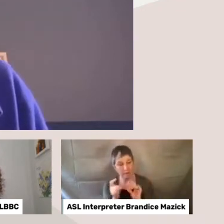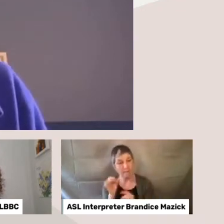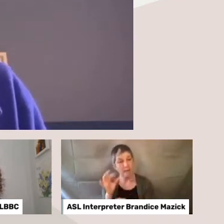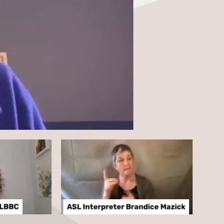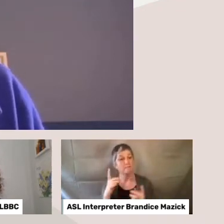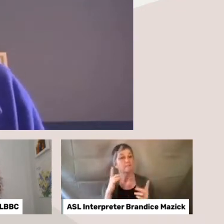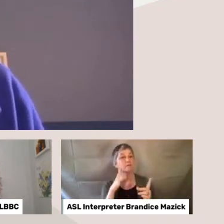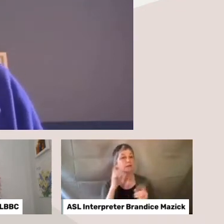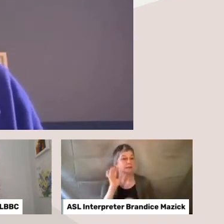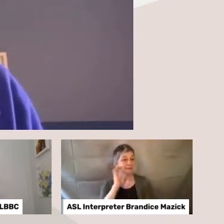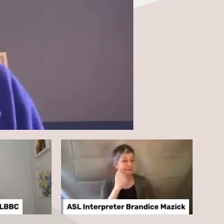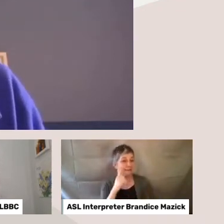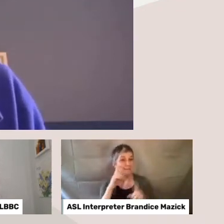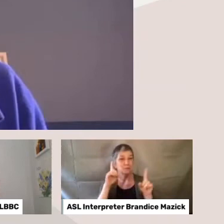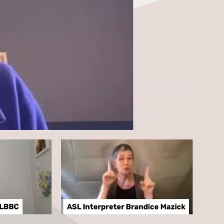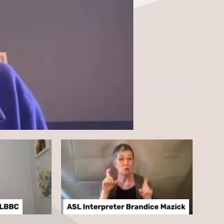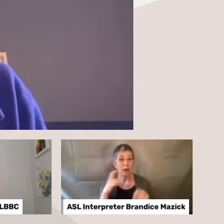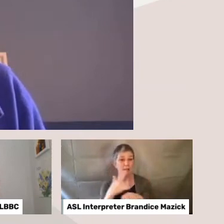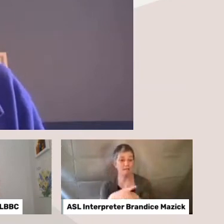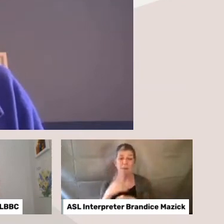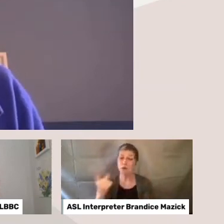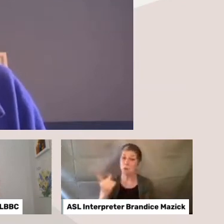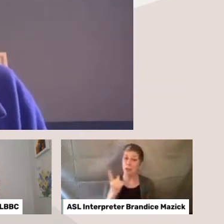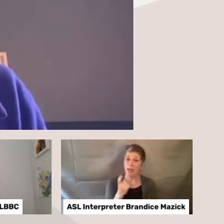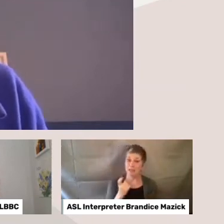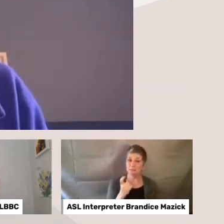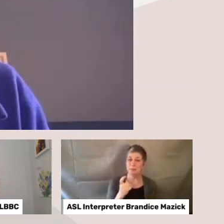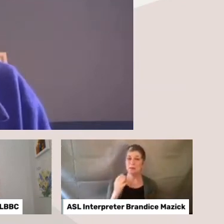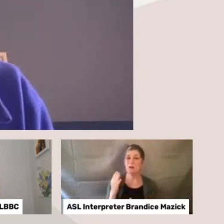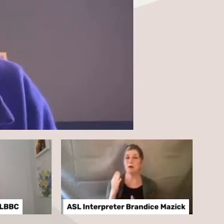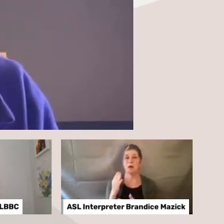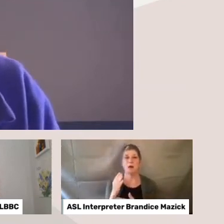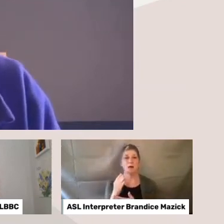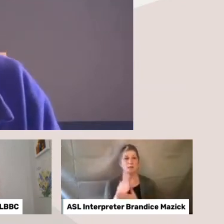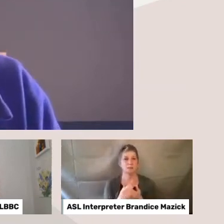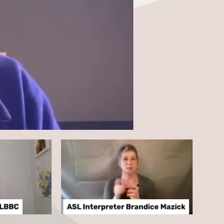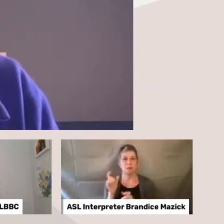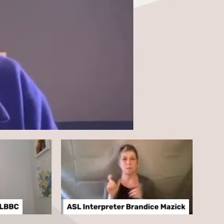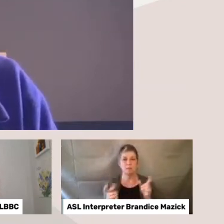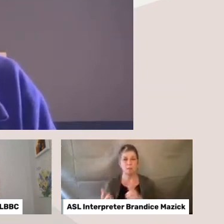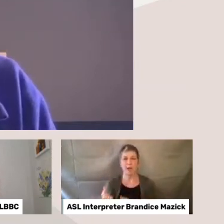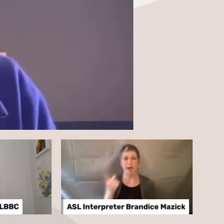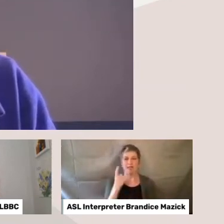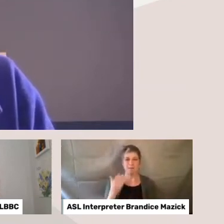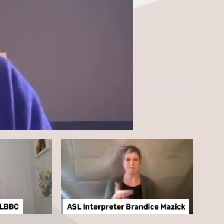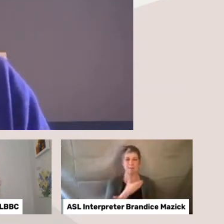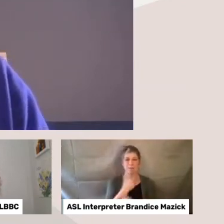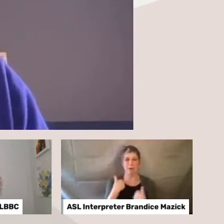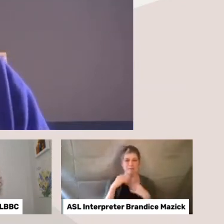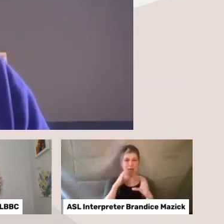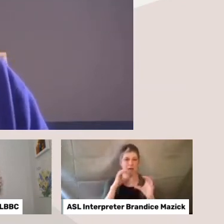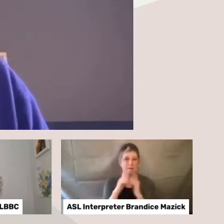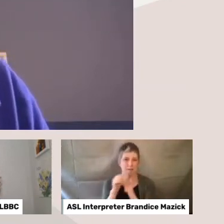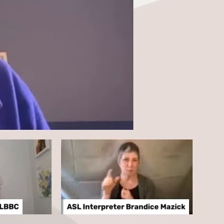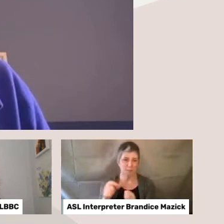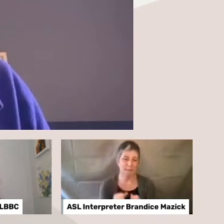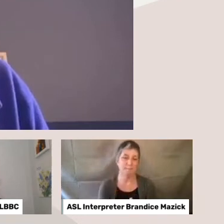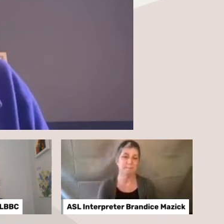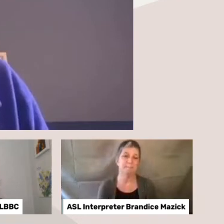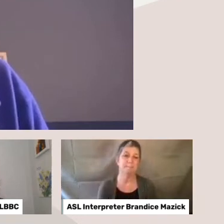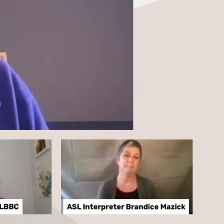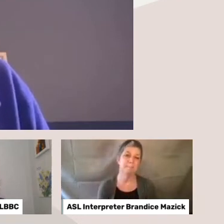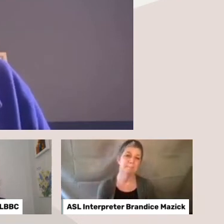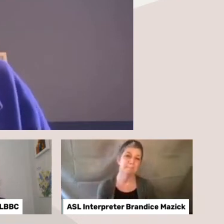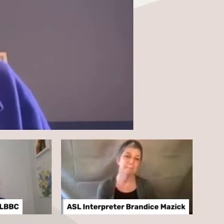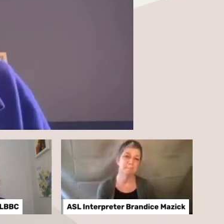trial available, and please do ask me as well. And some people are proactive. They'll ask me before I even have this conversation with them. And I think